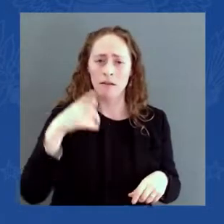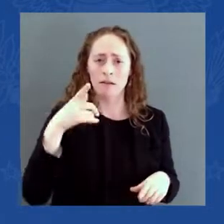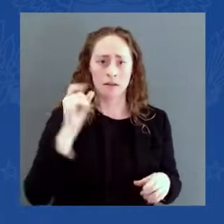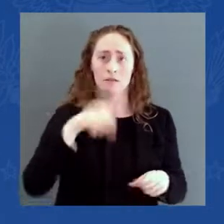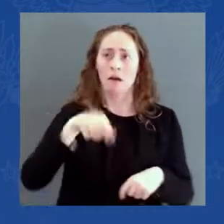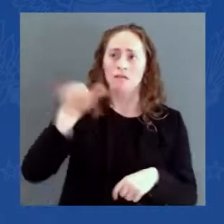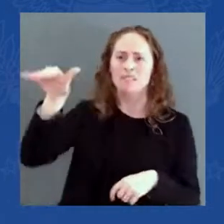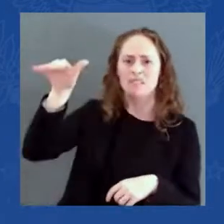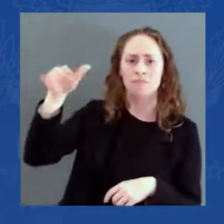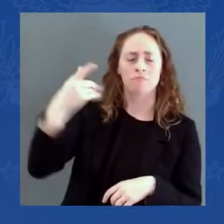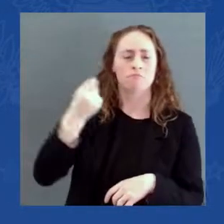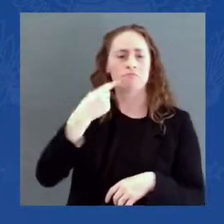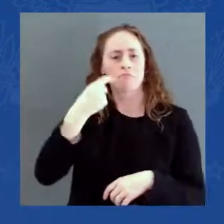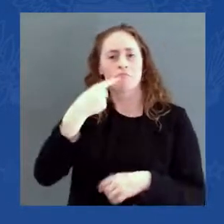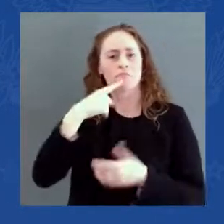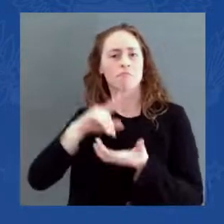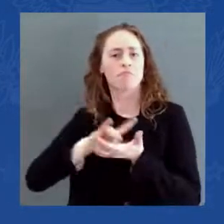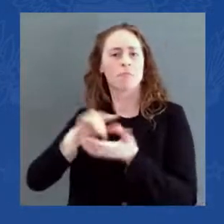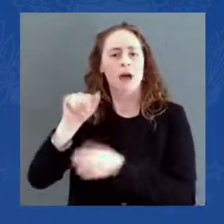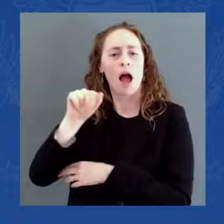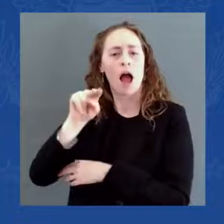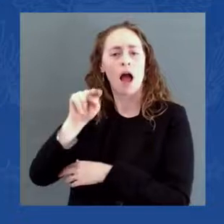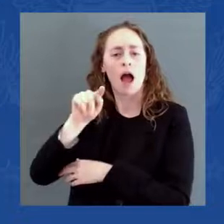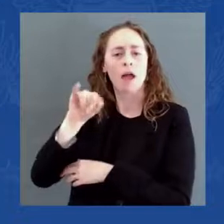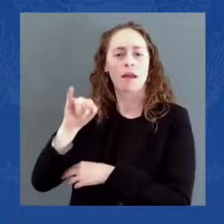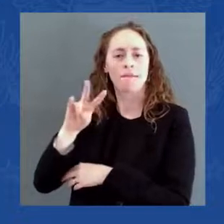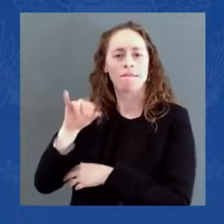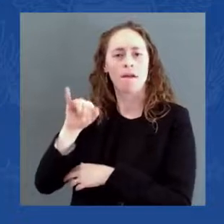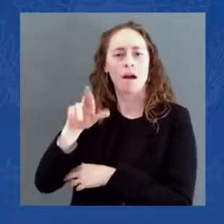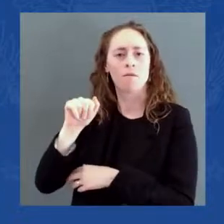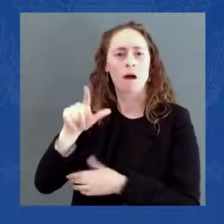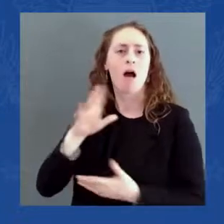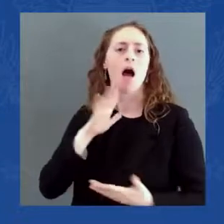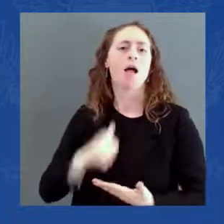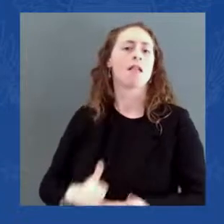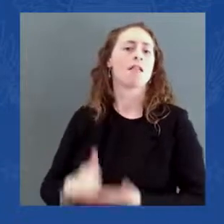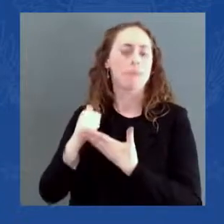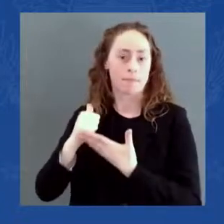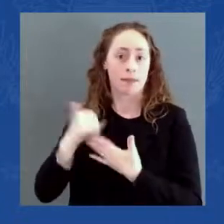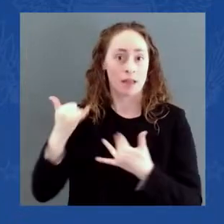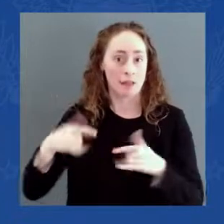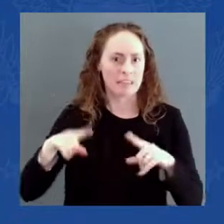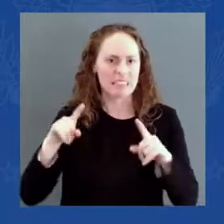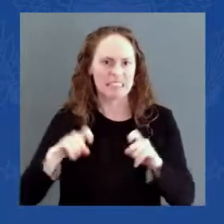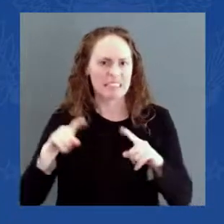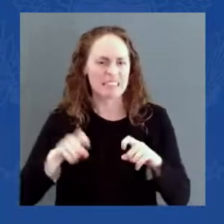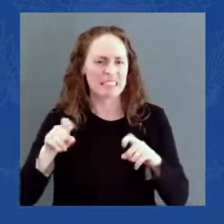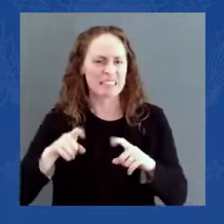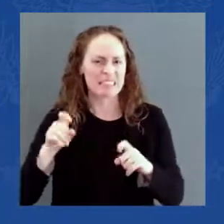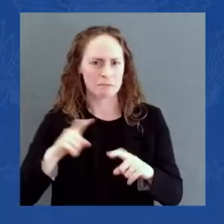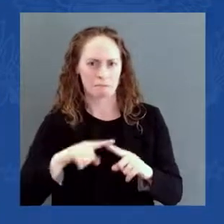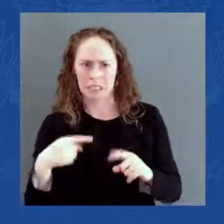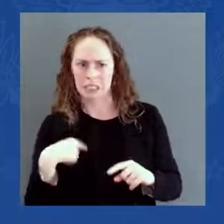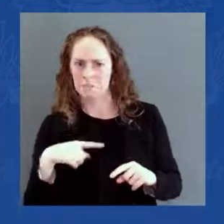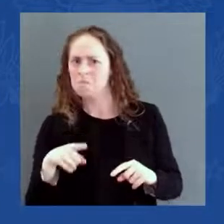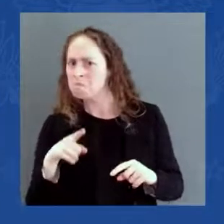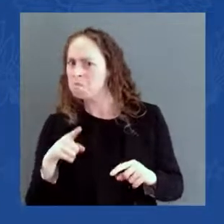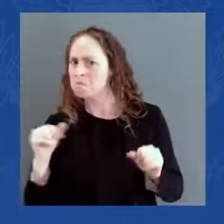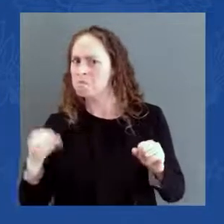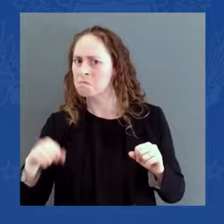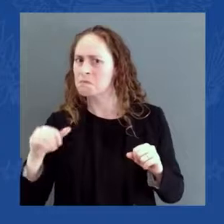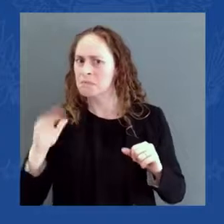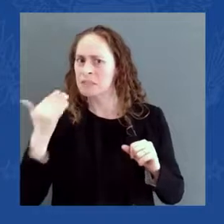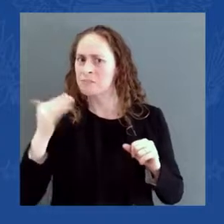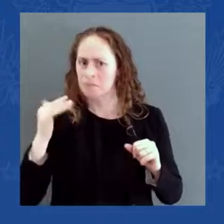will remain effective in the face of Omicron. We don't know that for sure yet, but that's the hope and expectation. And like with